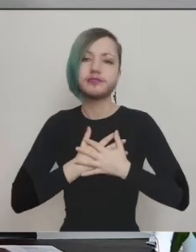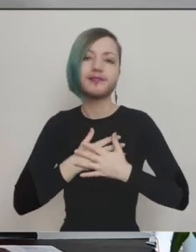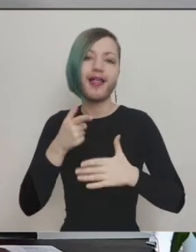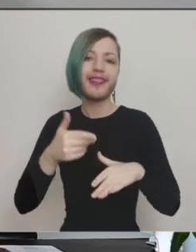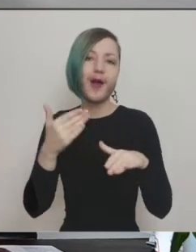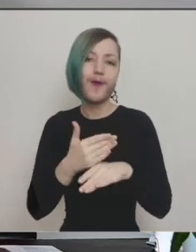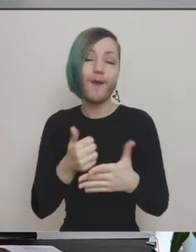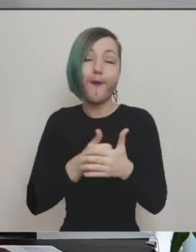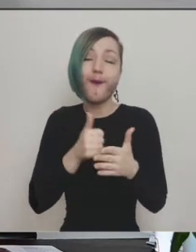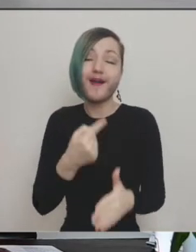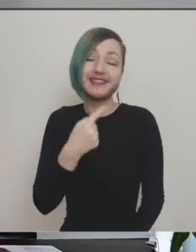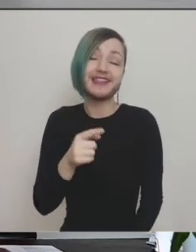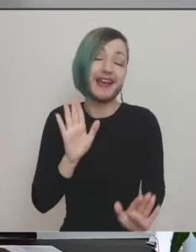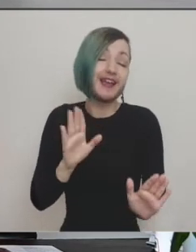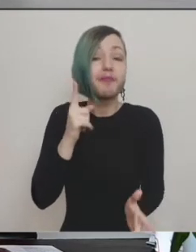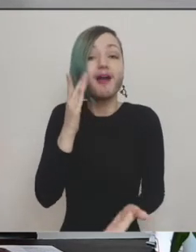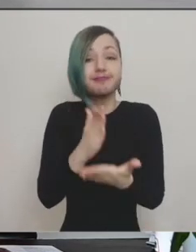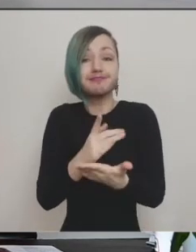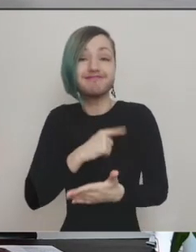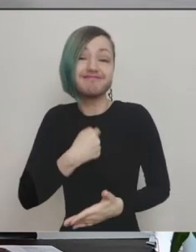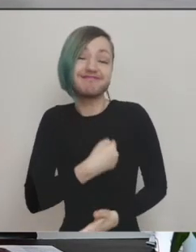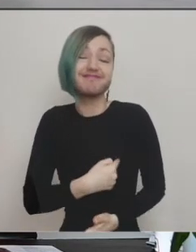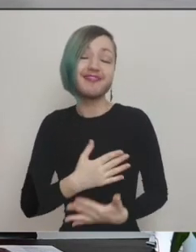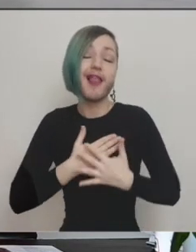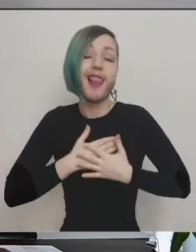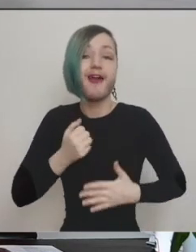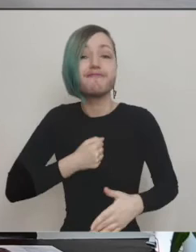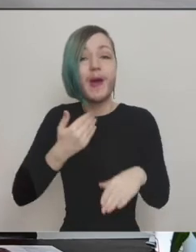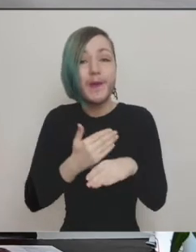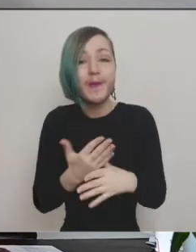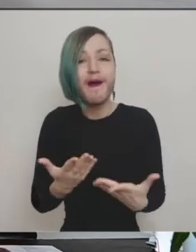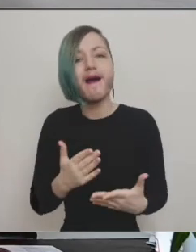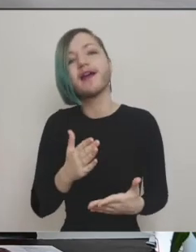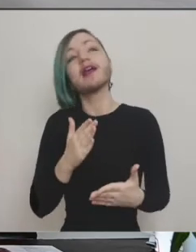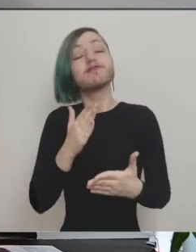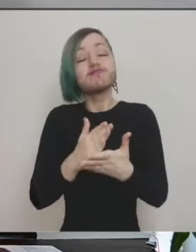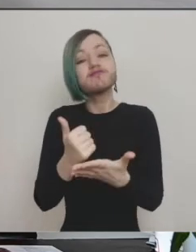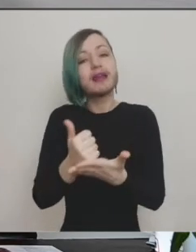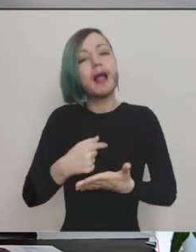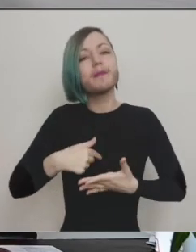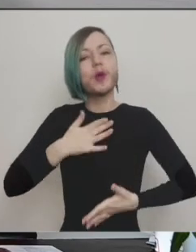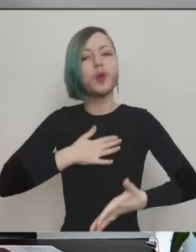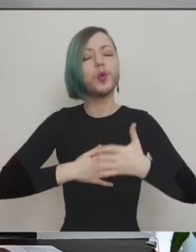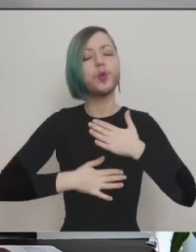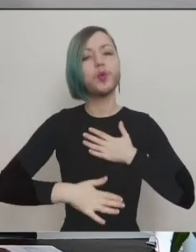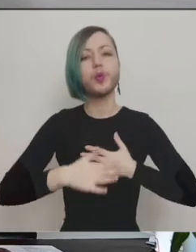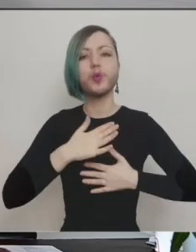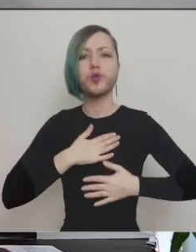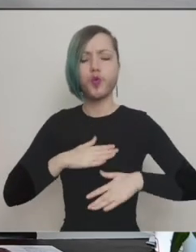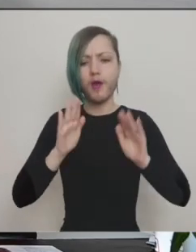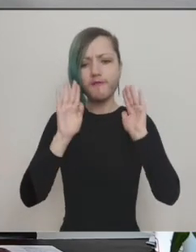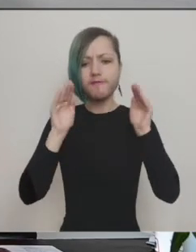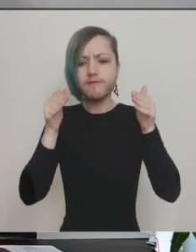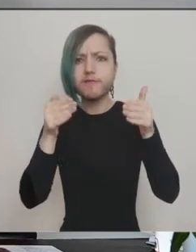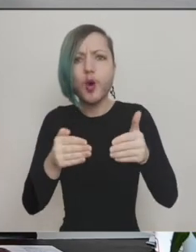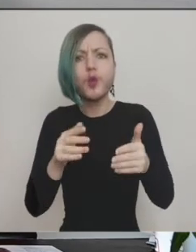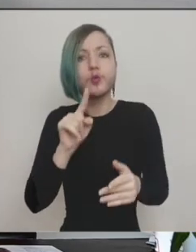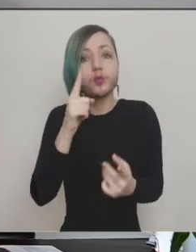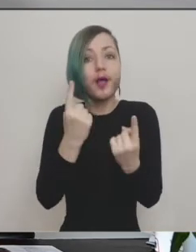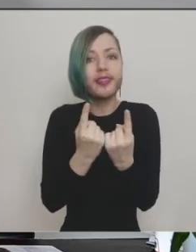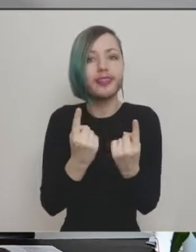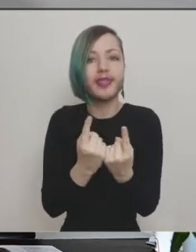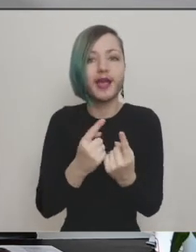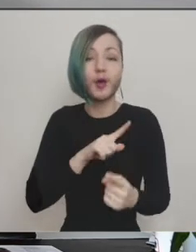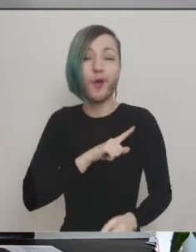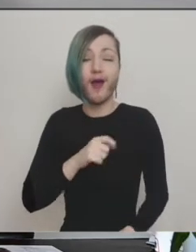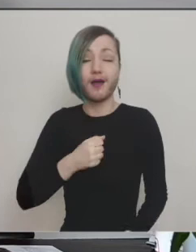always say that, but I genuinely do. I find it really helps me to calm down. It helps me to focus on just one thing because my mind